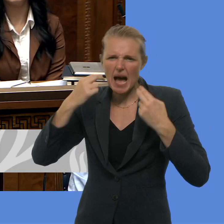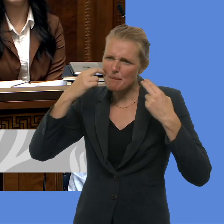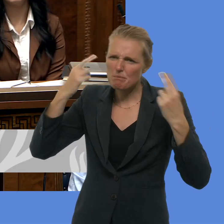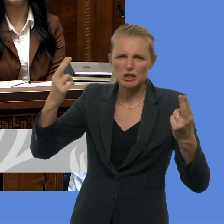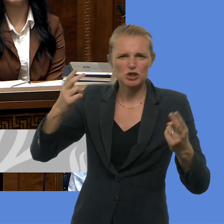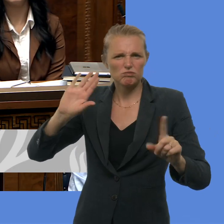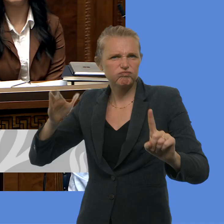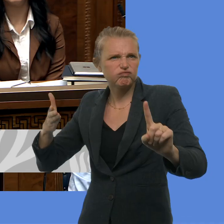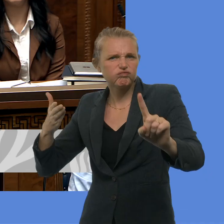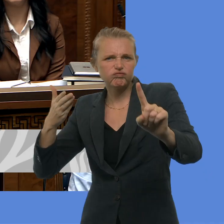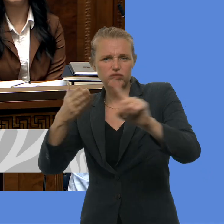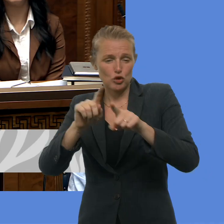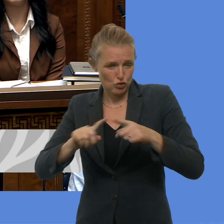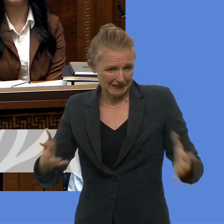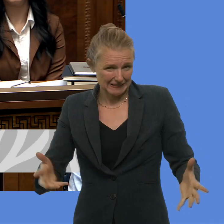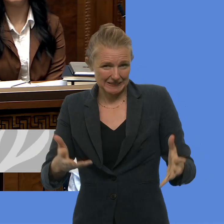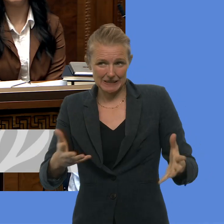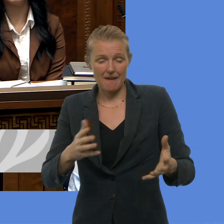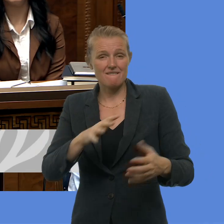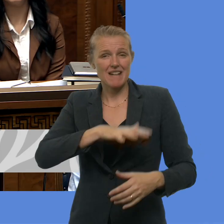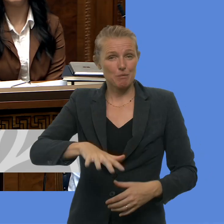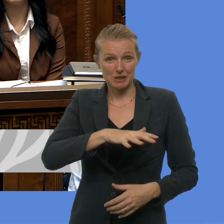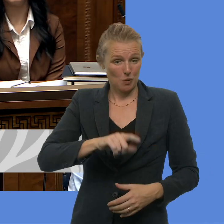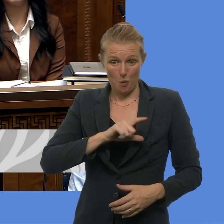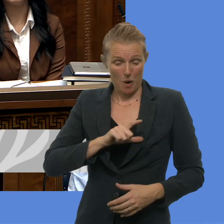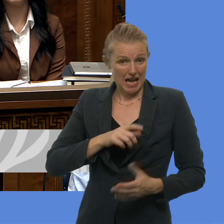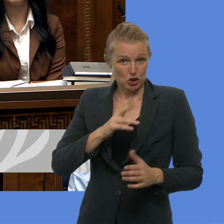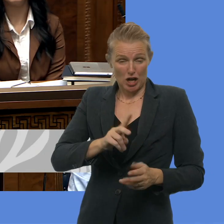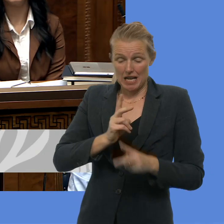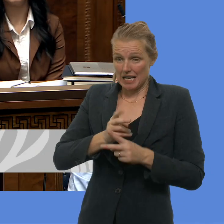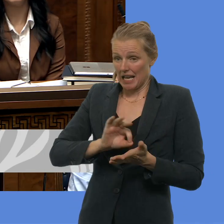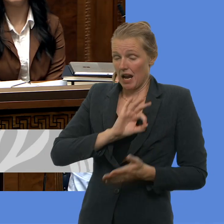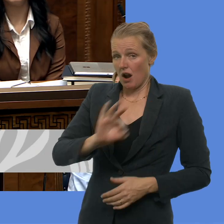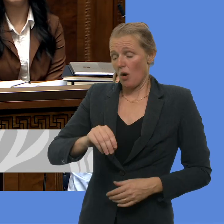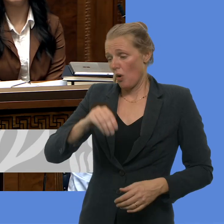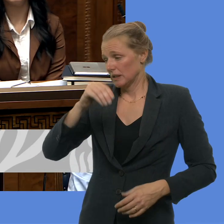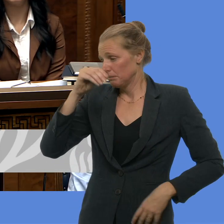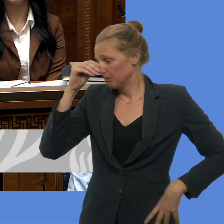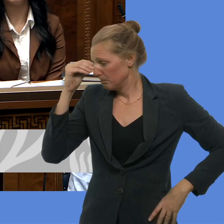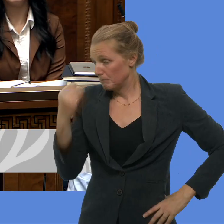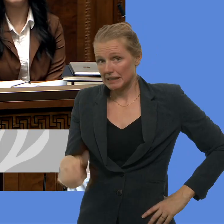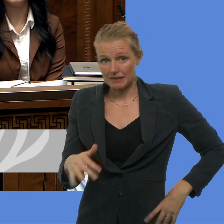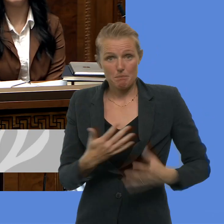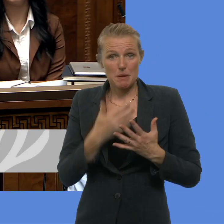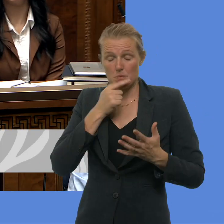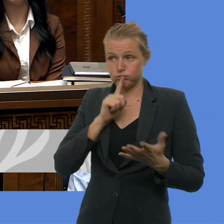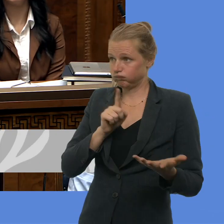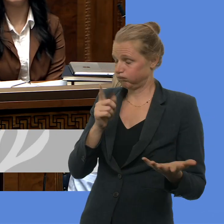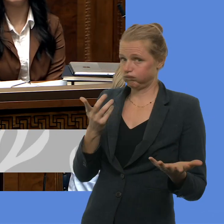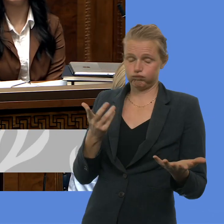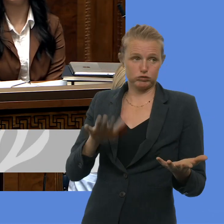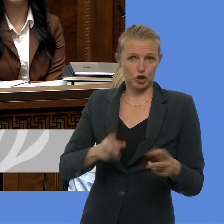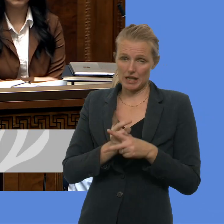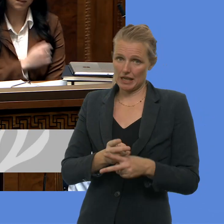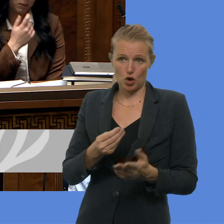support working families as they get through, because childcare is one of those things that just becomes the biggest bill in the house, and it's so challenging for so many people. So I think this